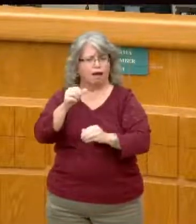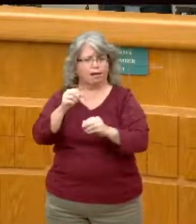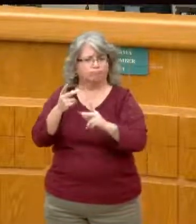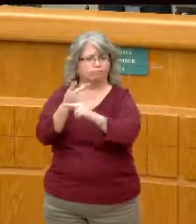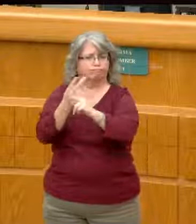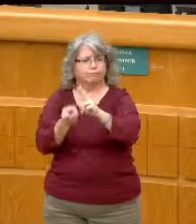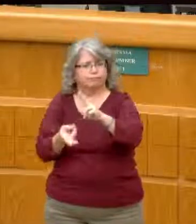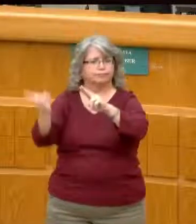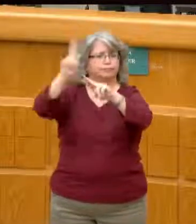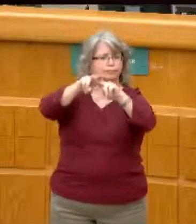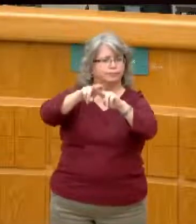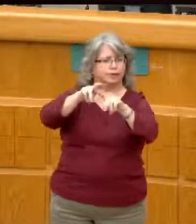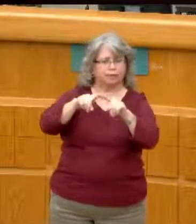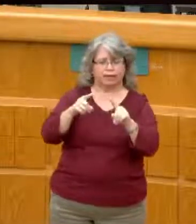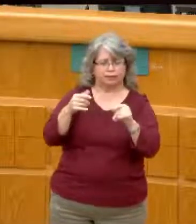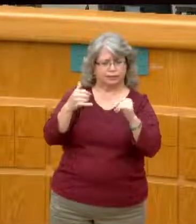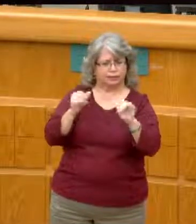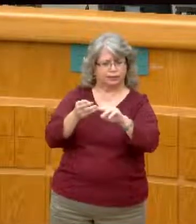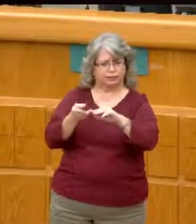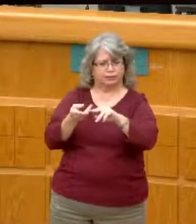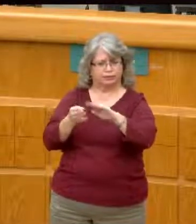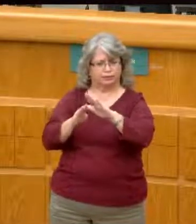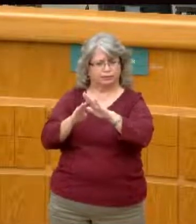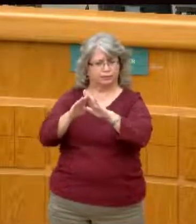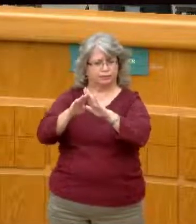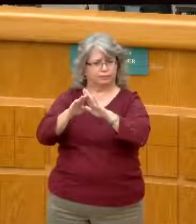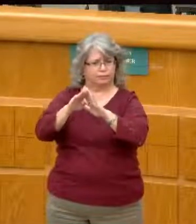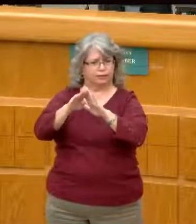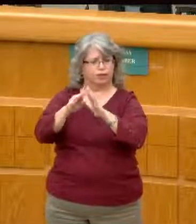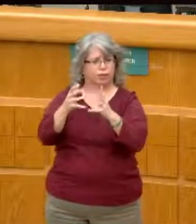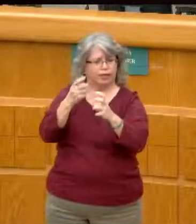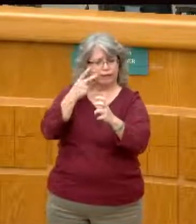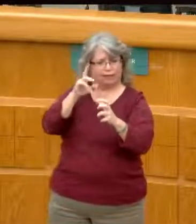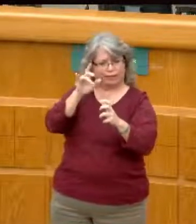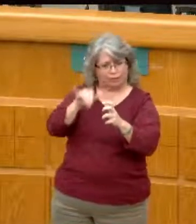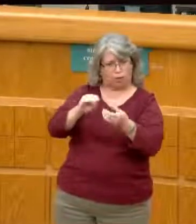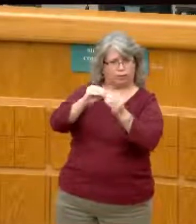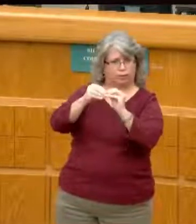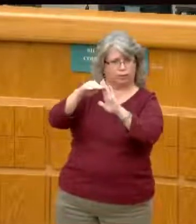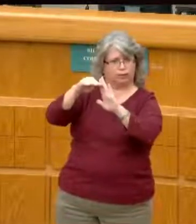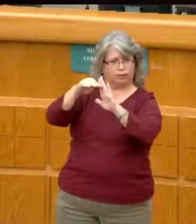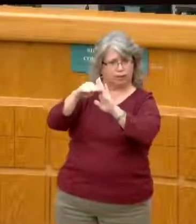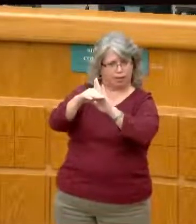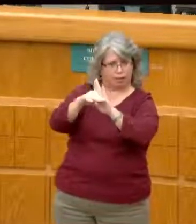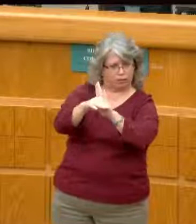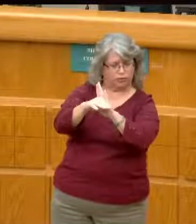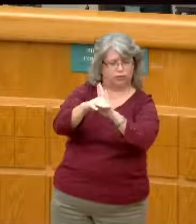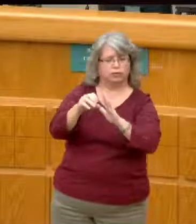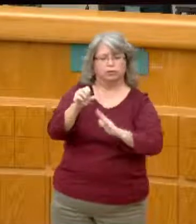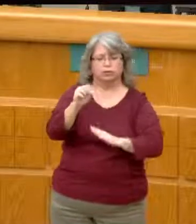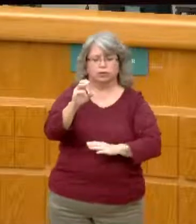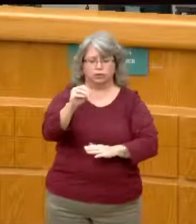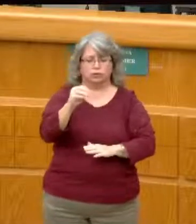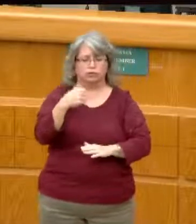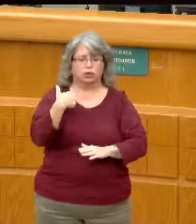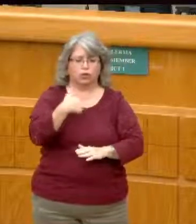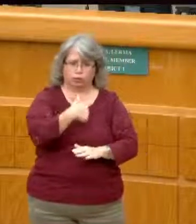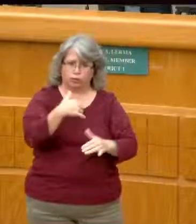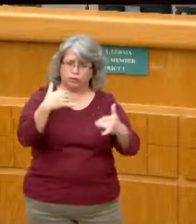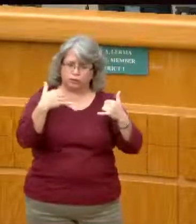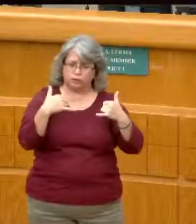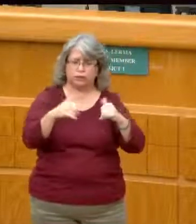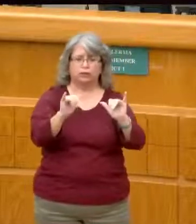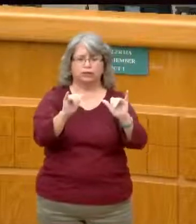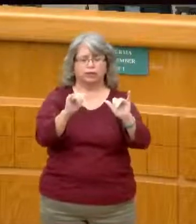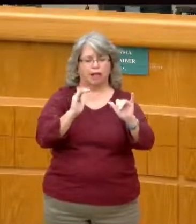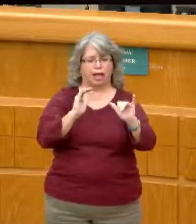However, it's still on the wrong track. We want to see this come down. So again, we're still implementing our COVID emergency